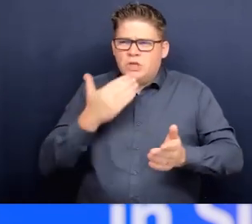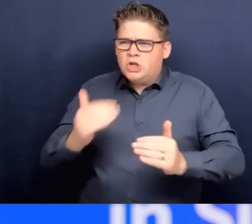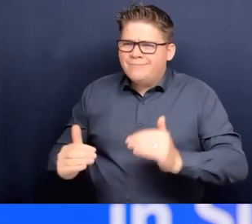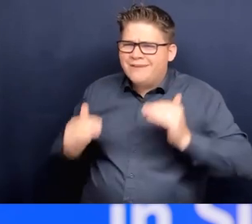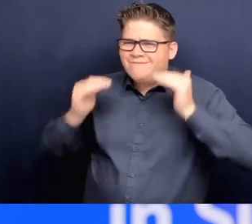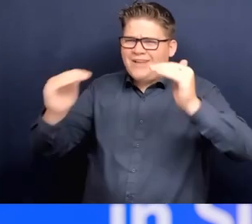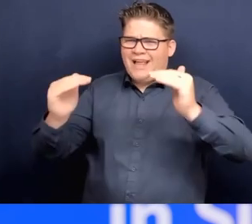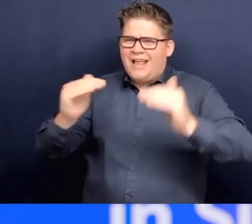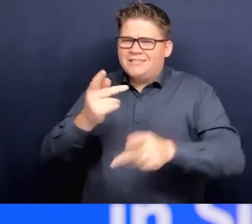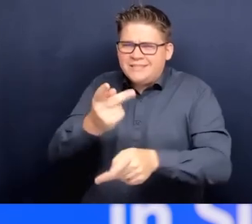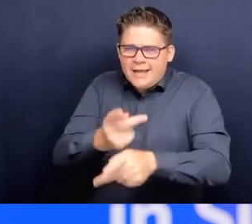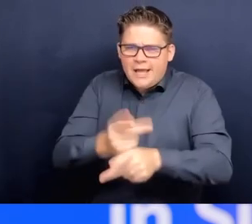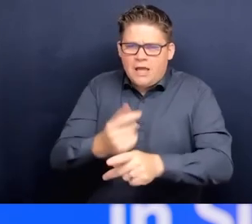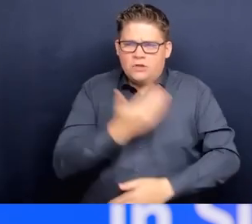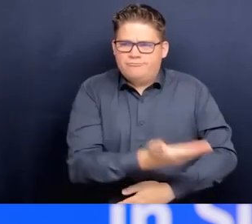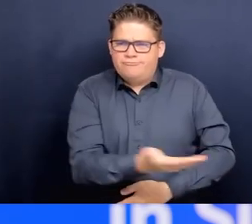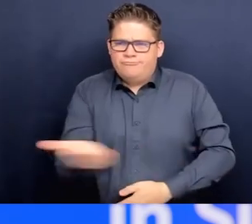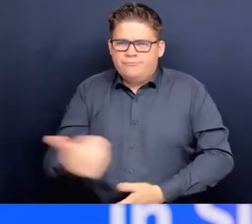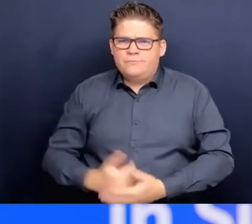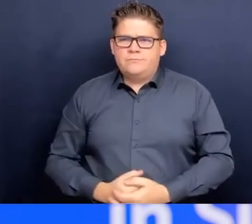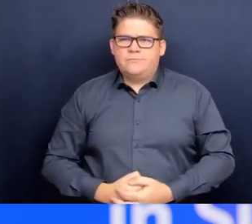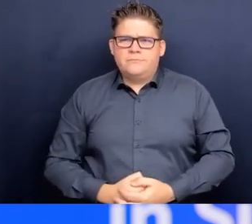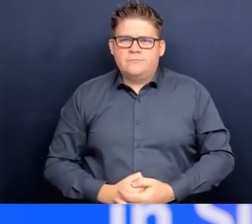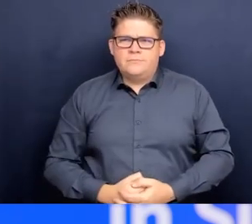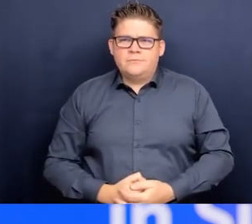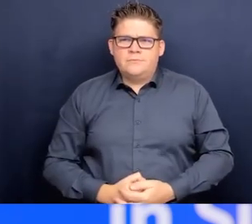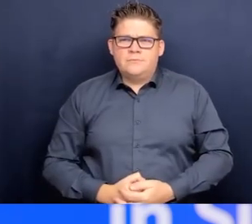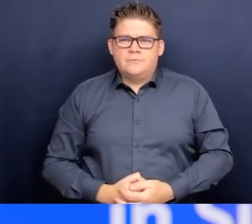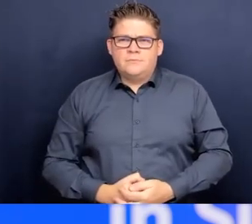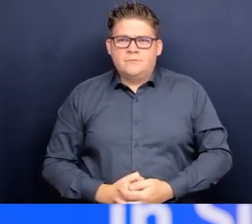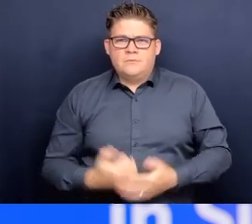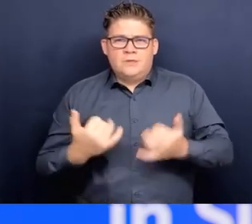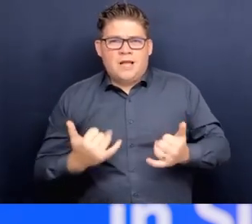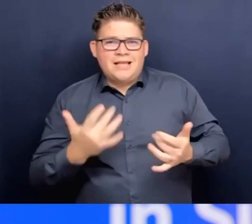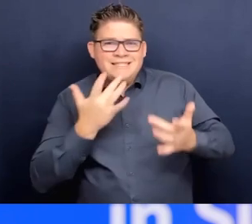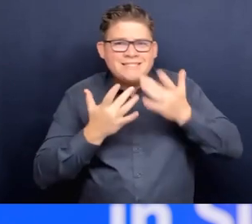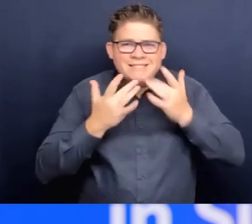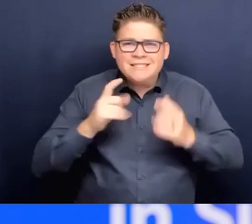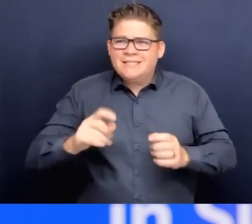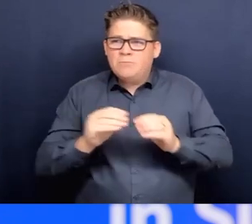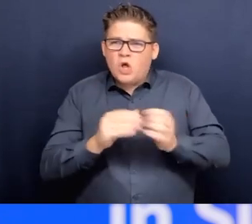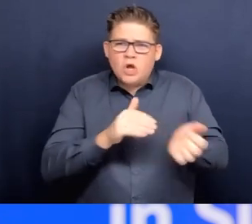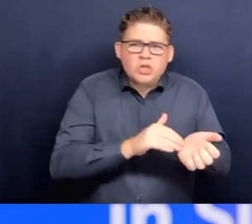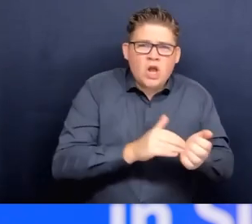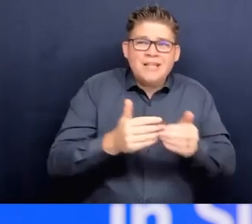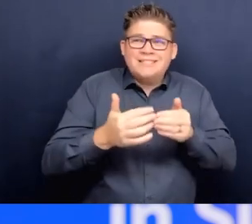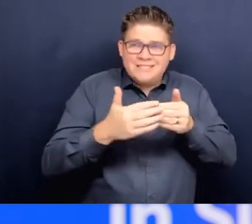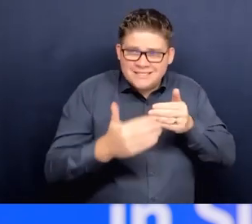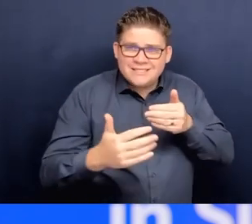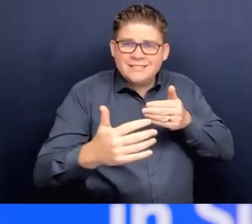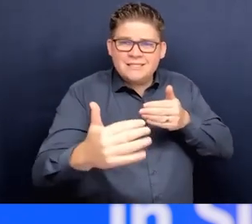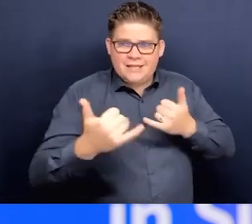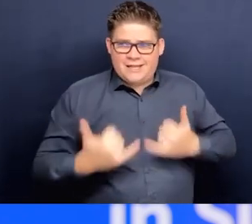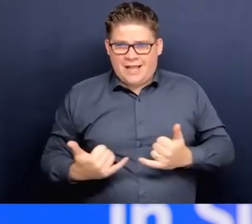specialists that can deliver quality care across communities and all populations across British Columbia. This work that we're doing